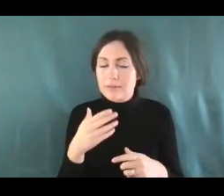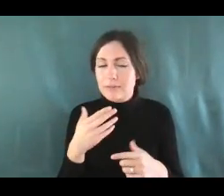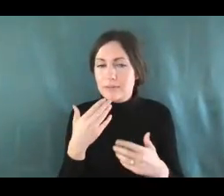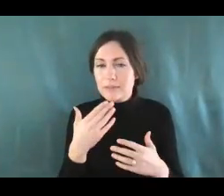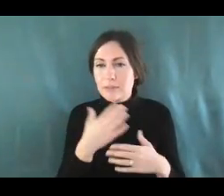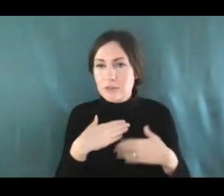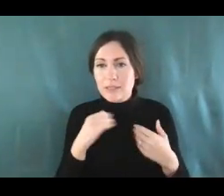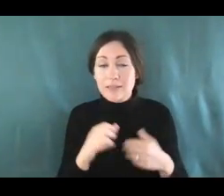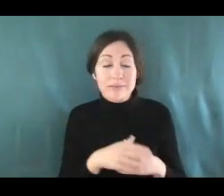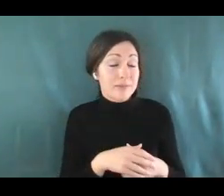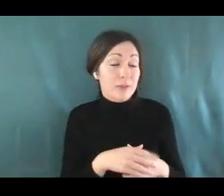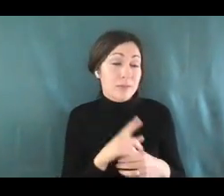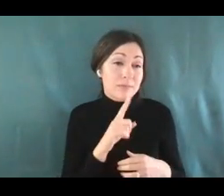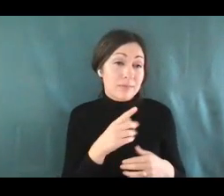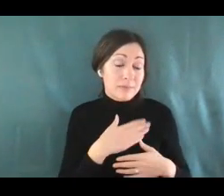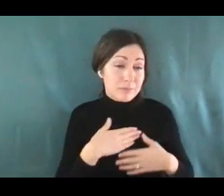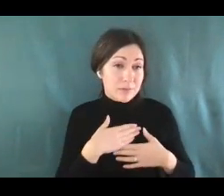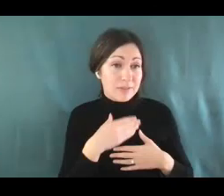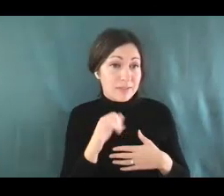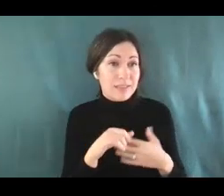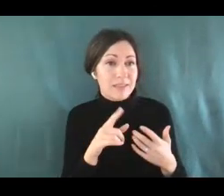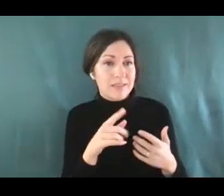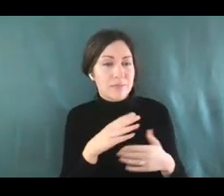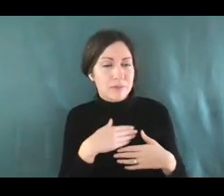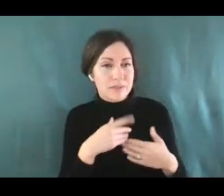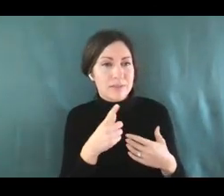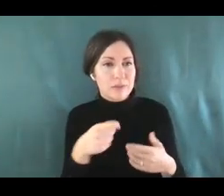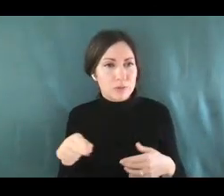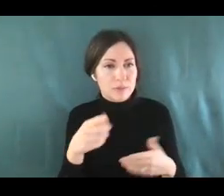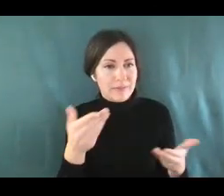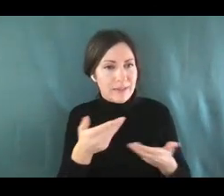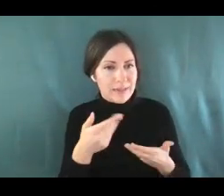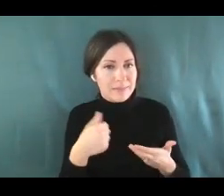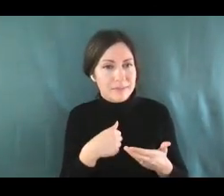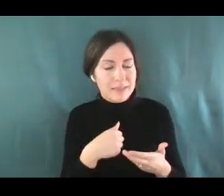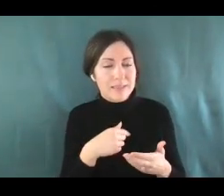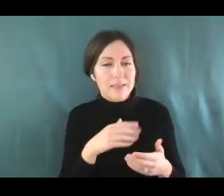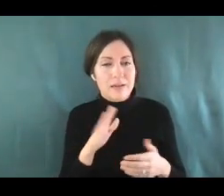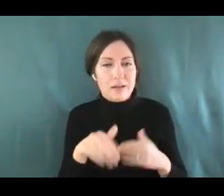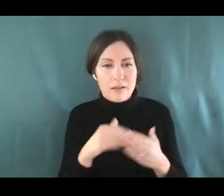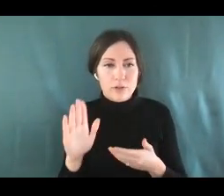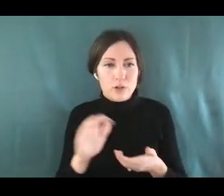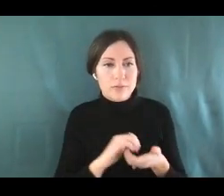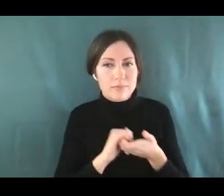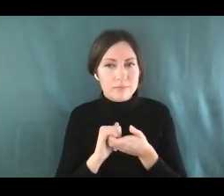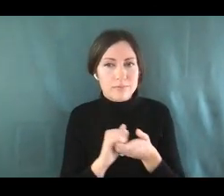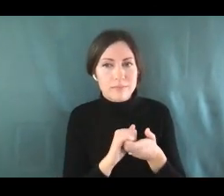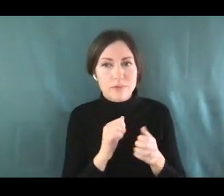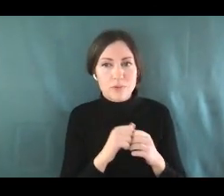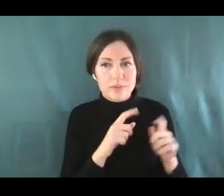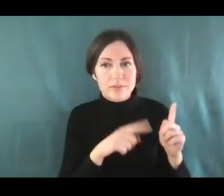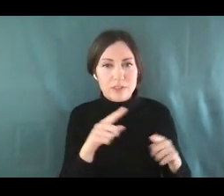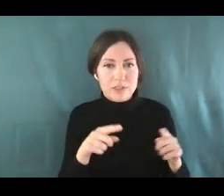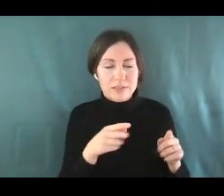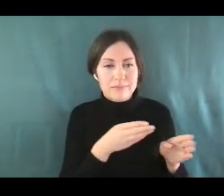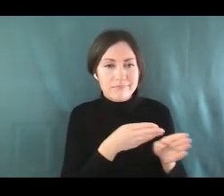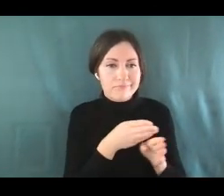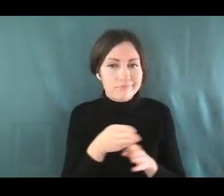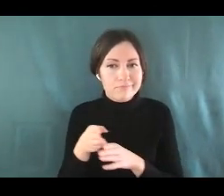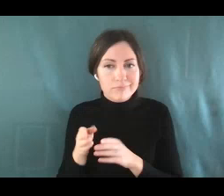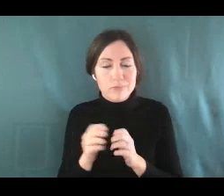It's absolutely my pleasure. I really appreciate the invitation and absolutely the collaboration just in these various areas across the